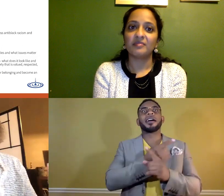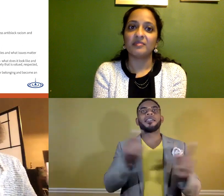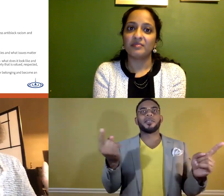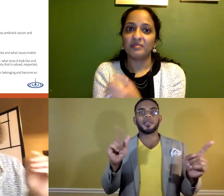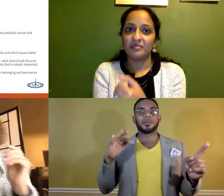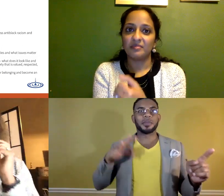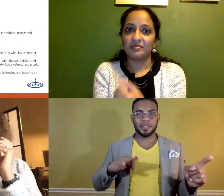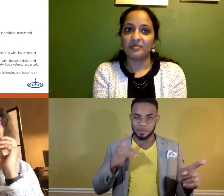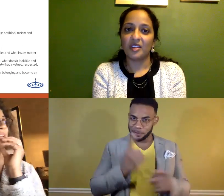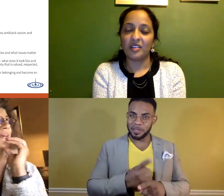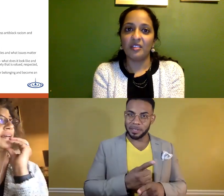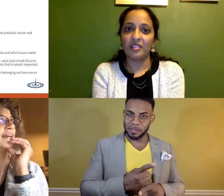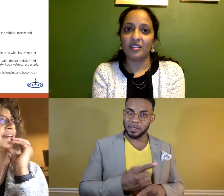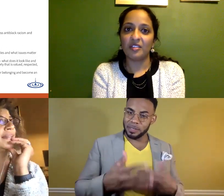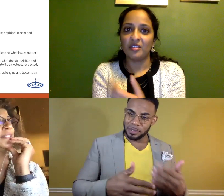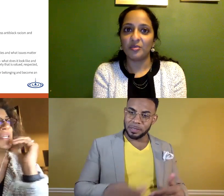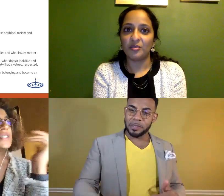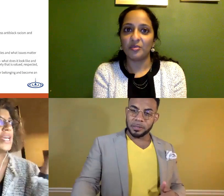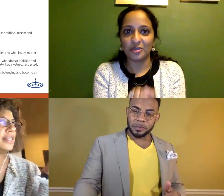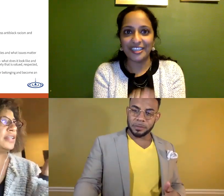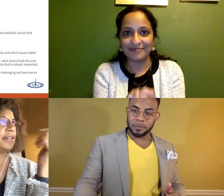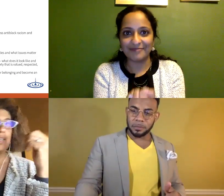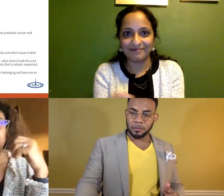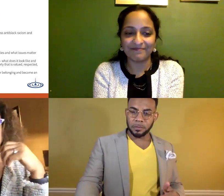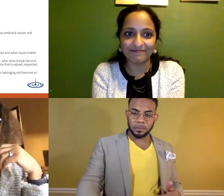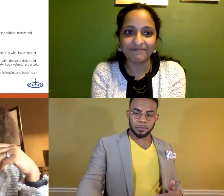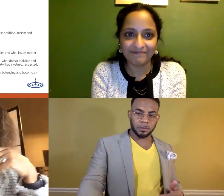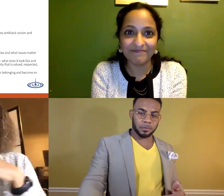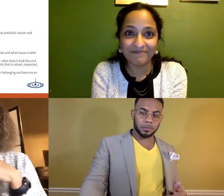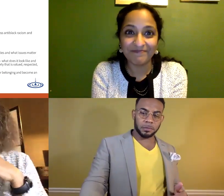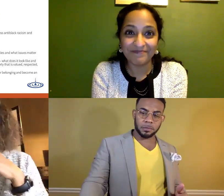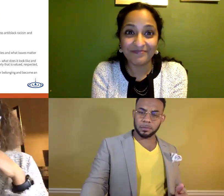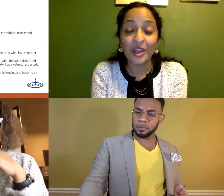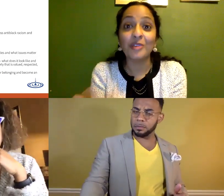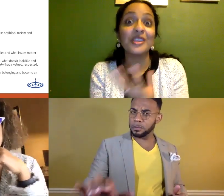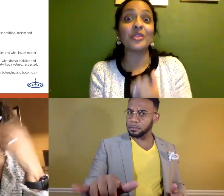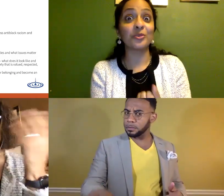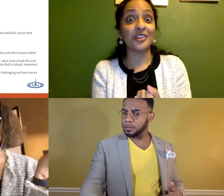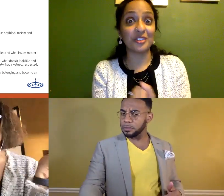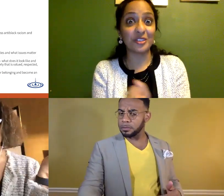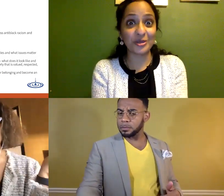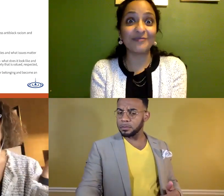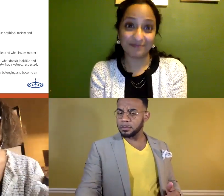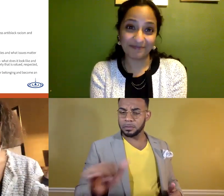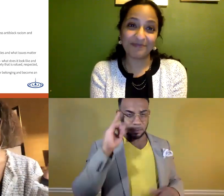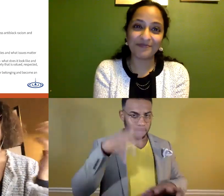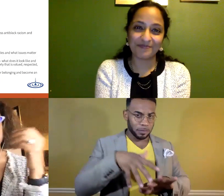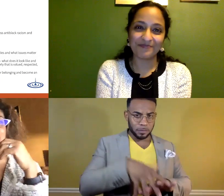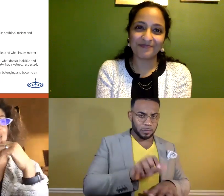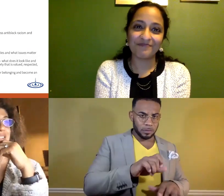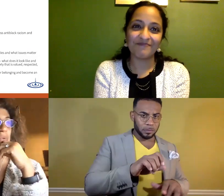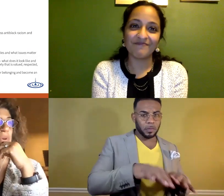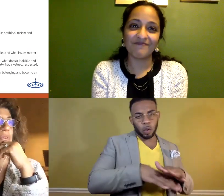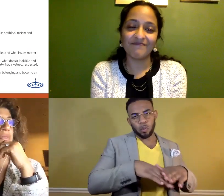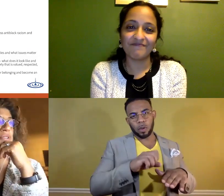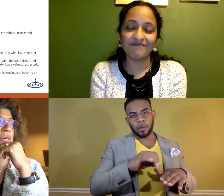to benefit, right? So let's the root take of the tree. What's that? I was saying the root of the tree. That's